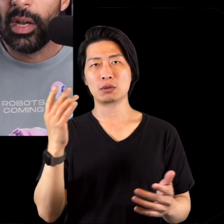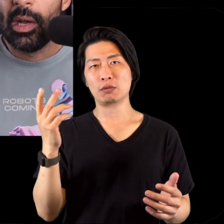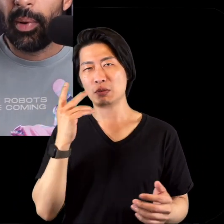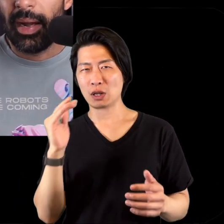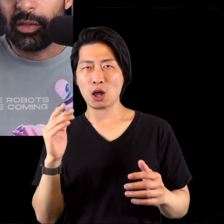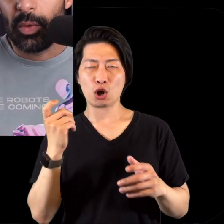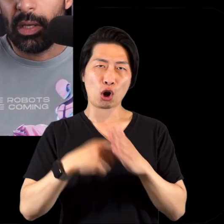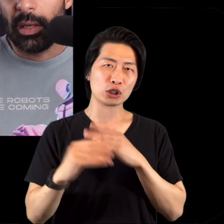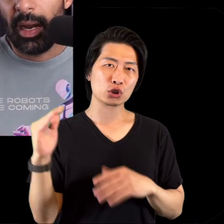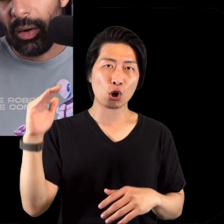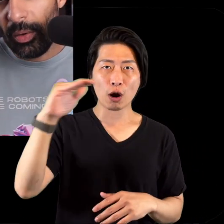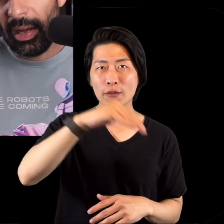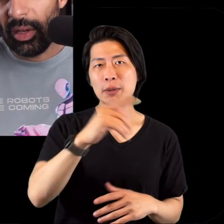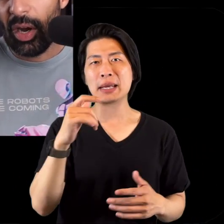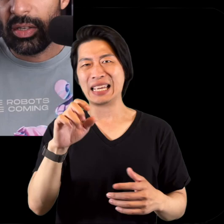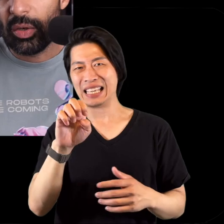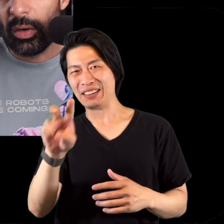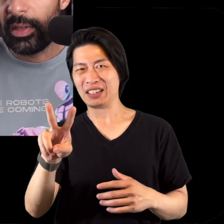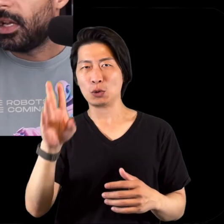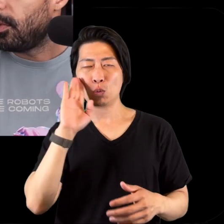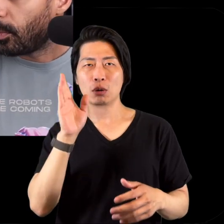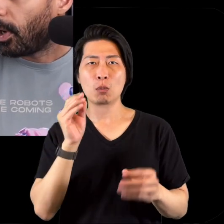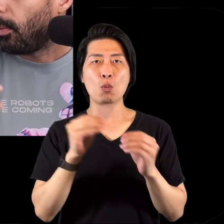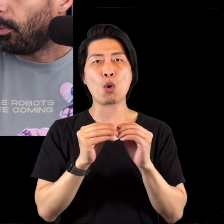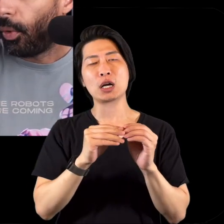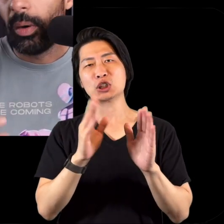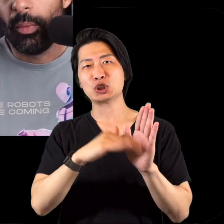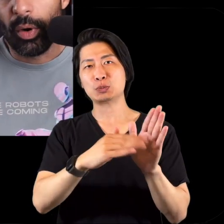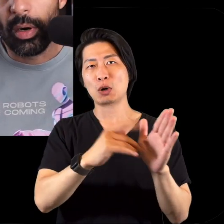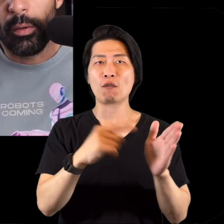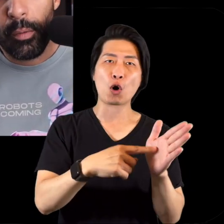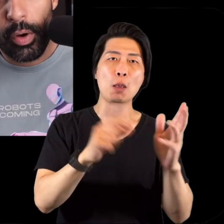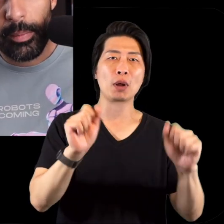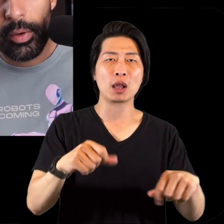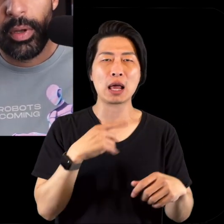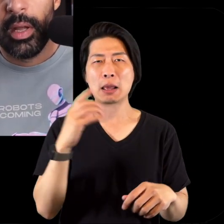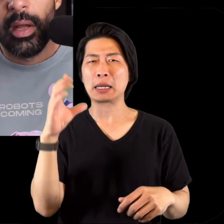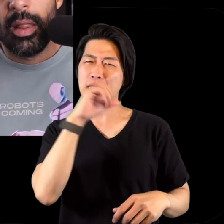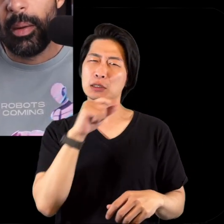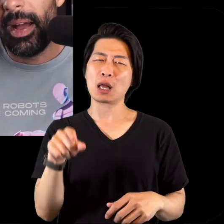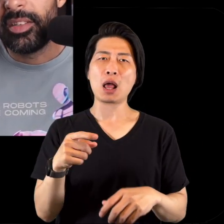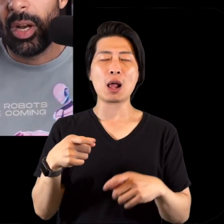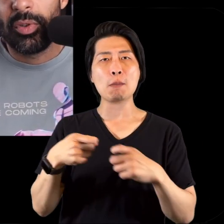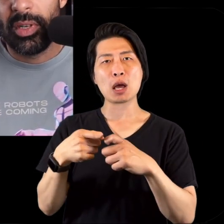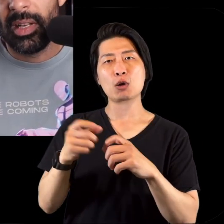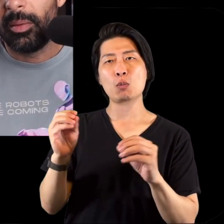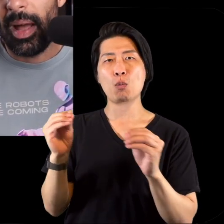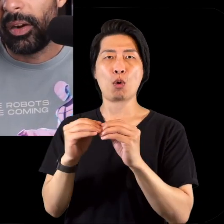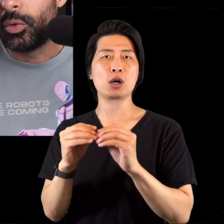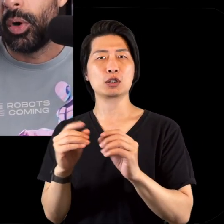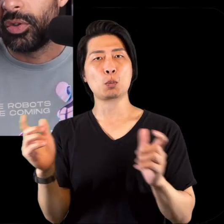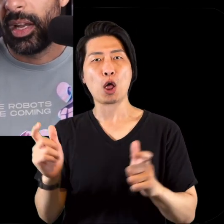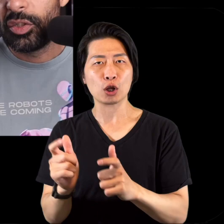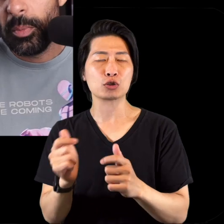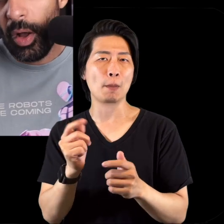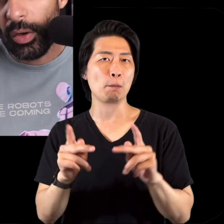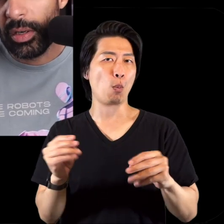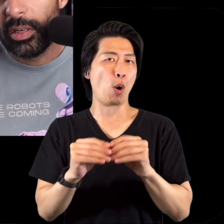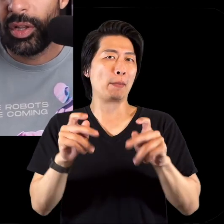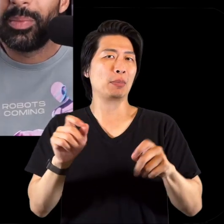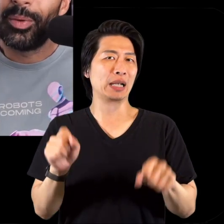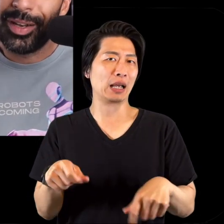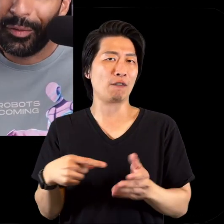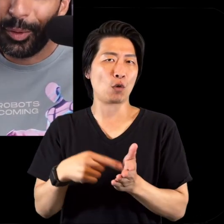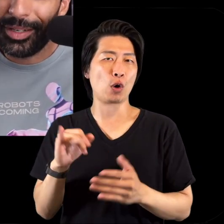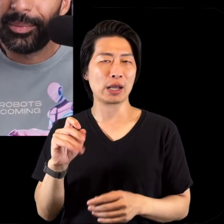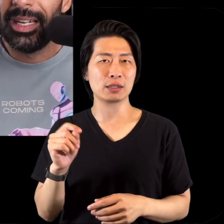hours. But as we kind of go down the cost curve and EVs become more and more affordable, then my assumption is that the batteries will also get smaller